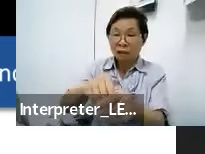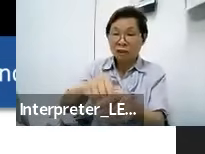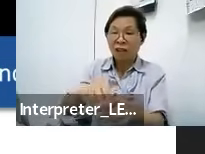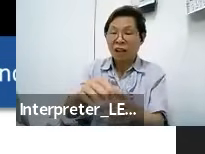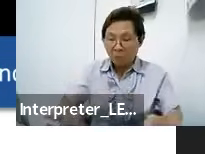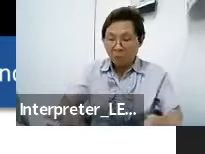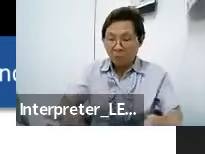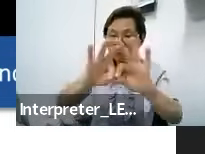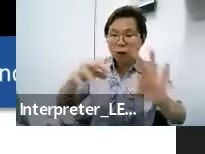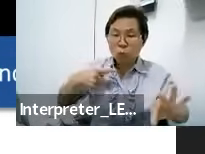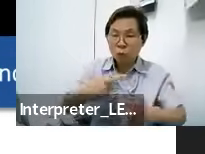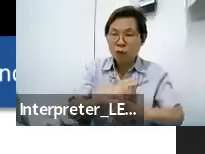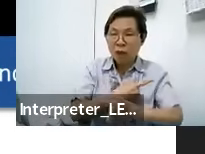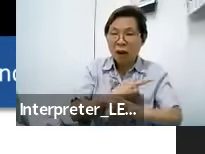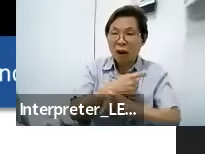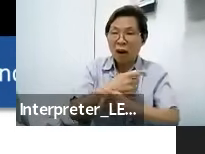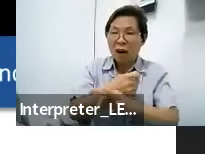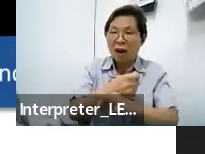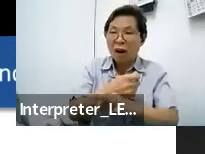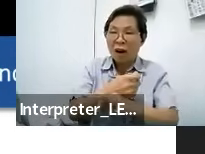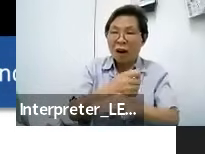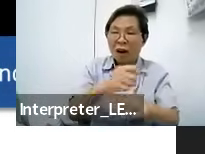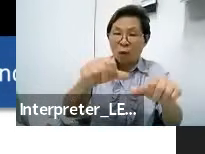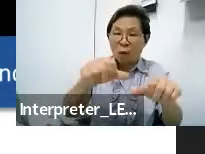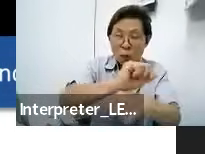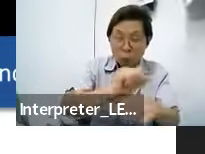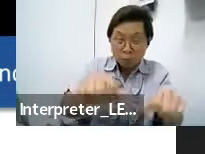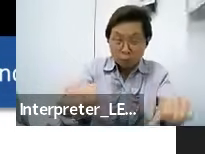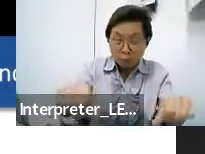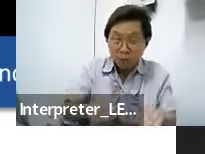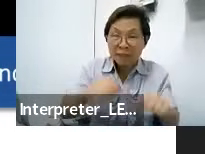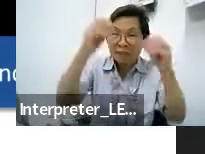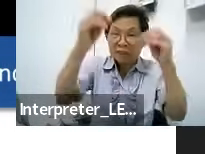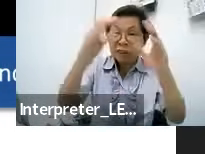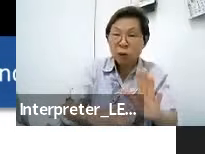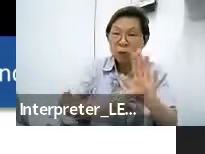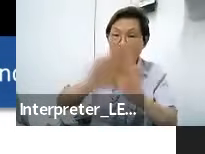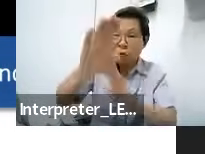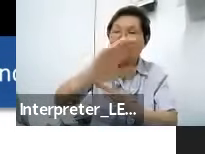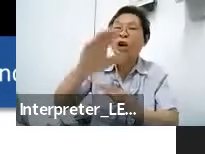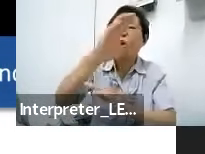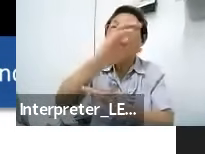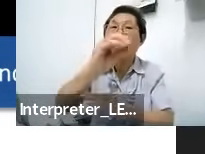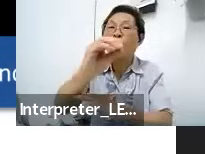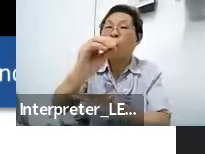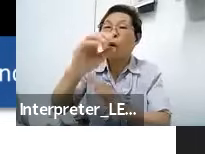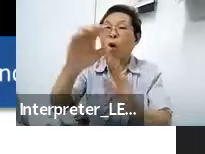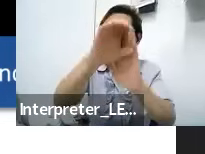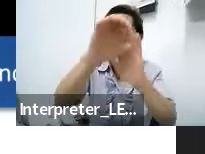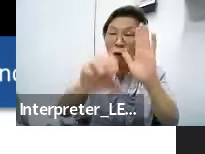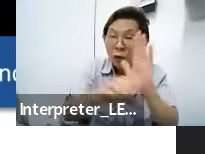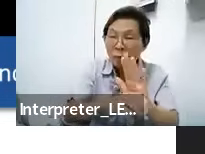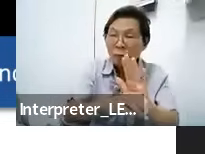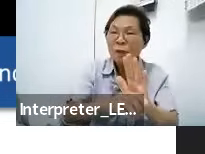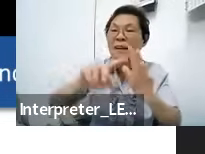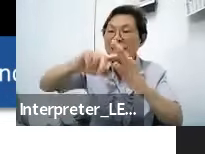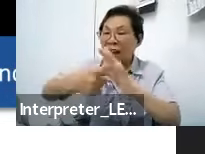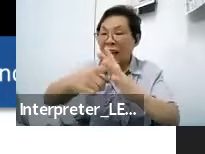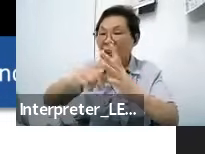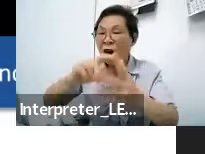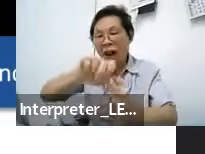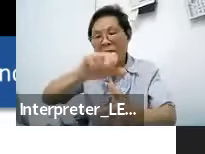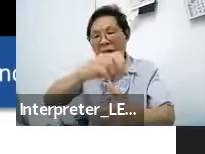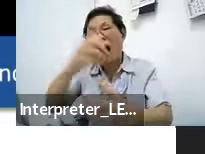important that we work on areas such as teacher development, curriculum reform, developing alternative learning